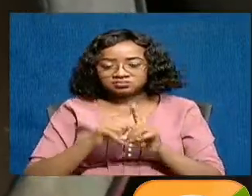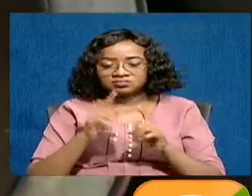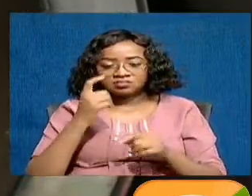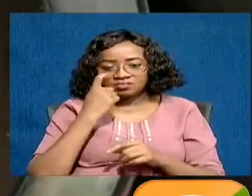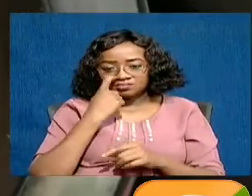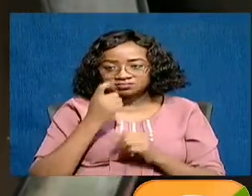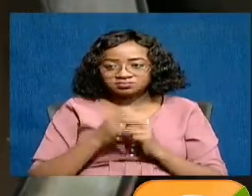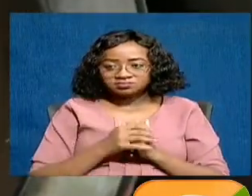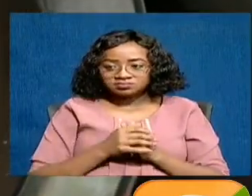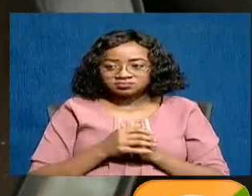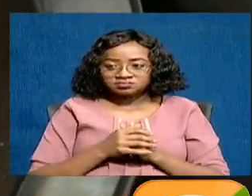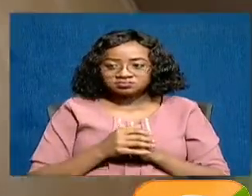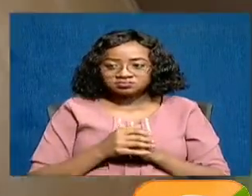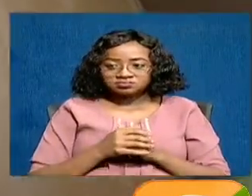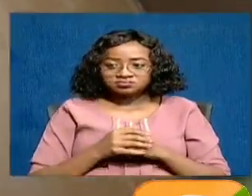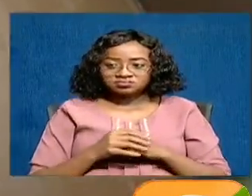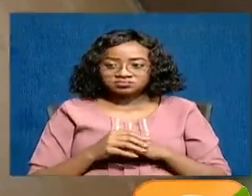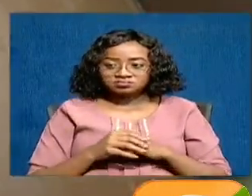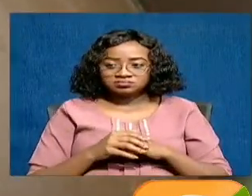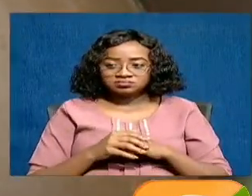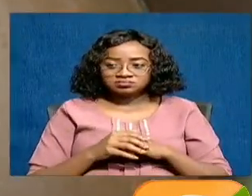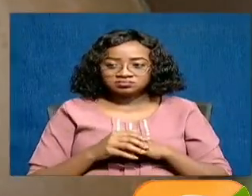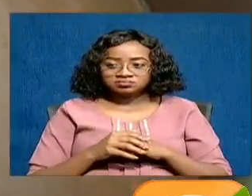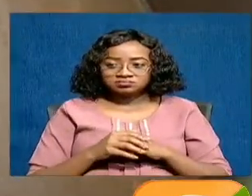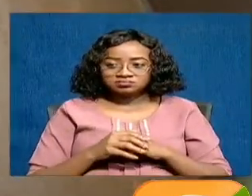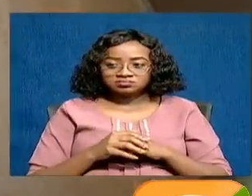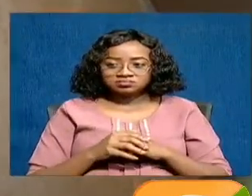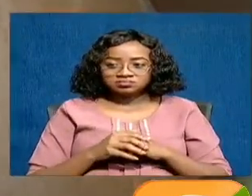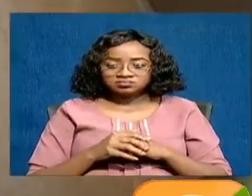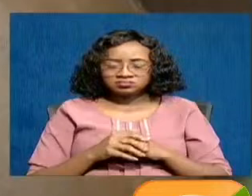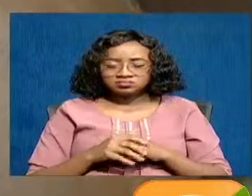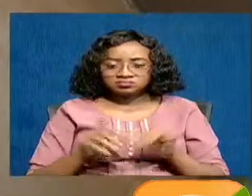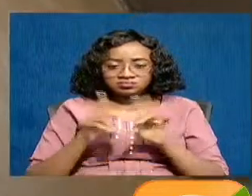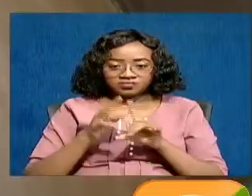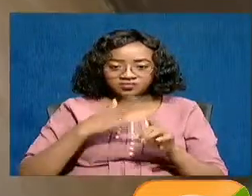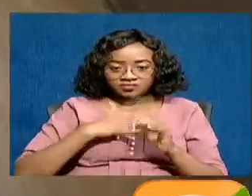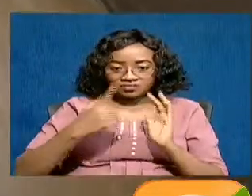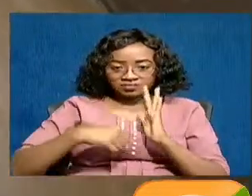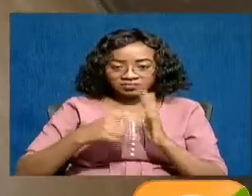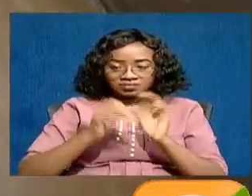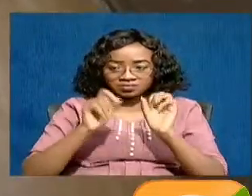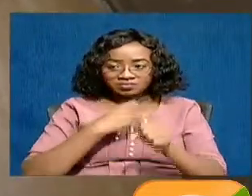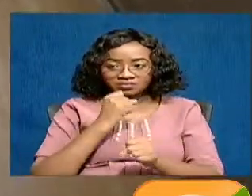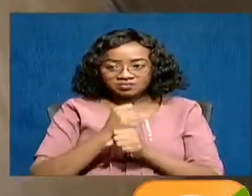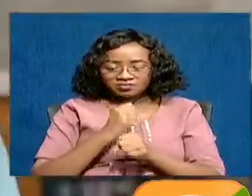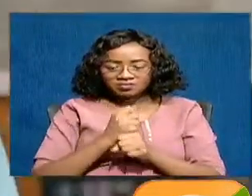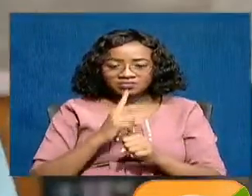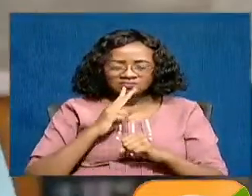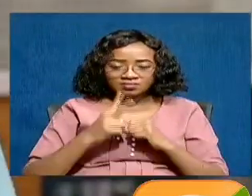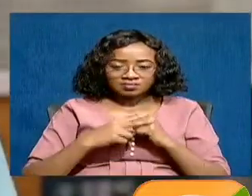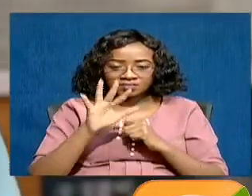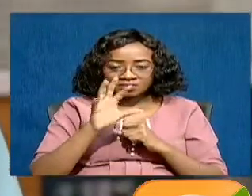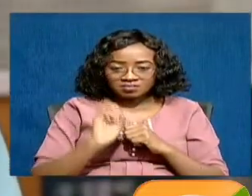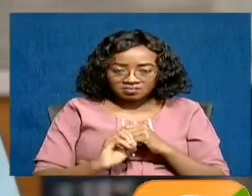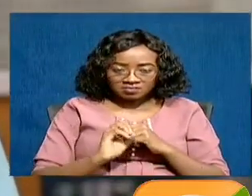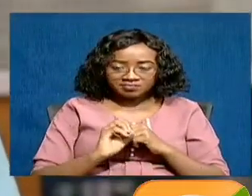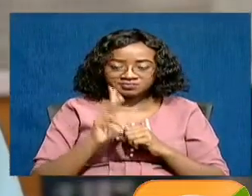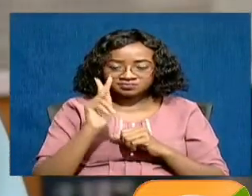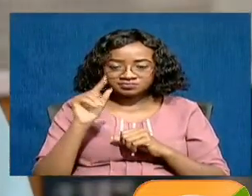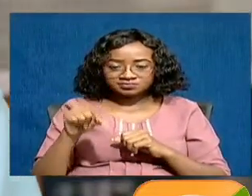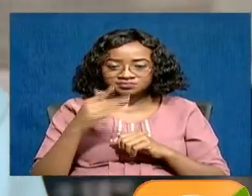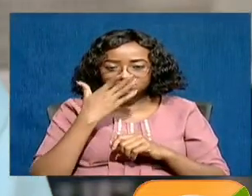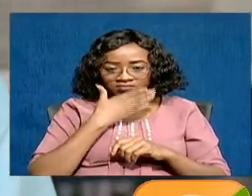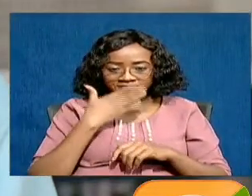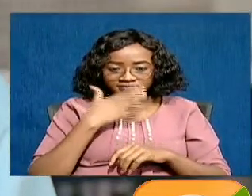machines give good returns. Our machine can do 750 kgs of sunflower oil, which you end up getting